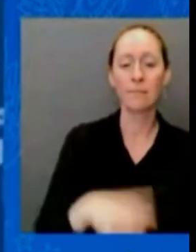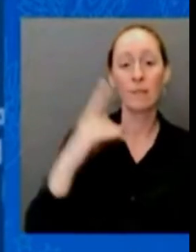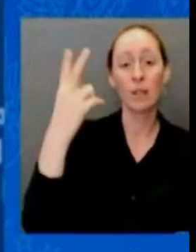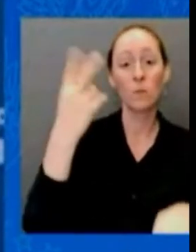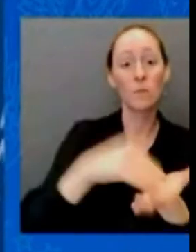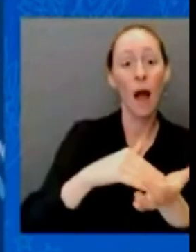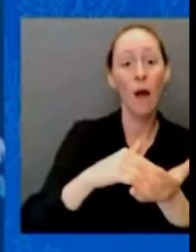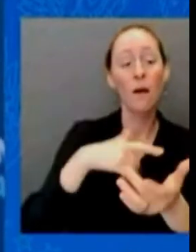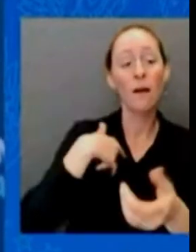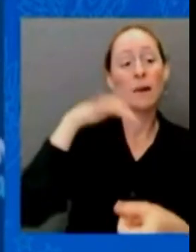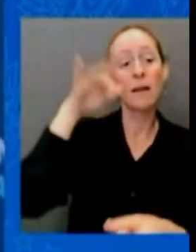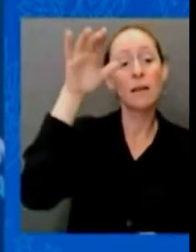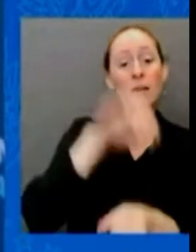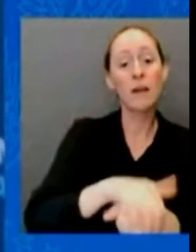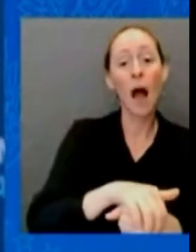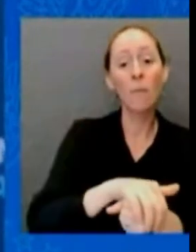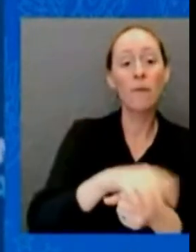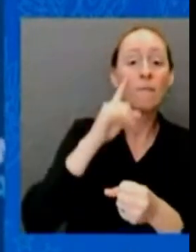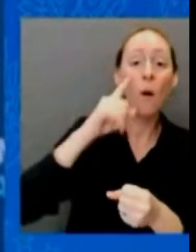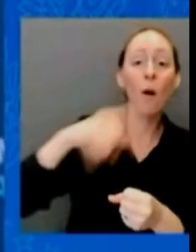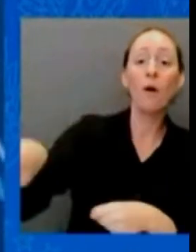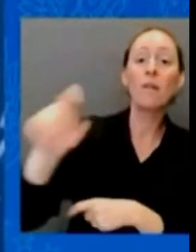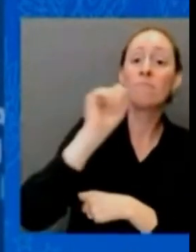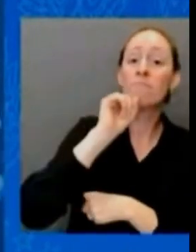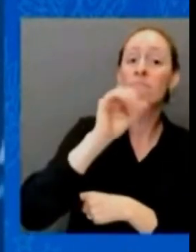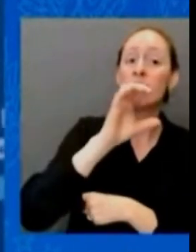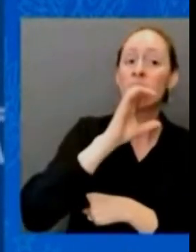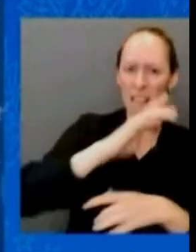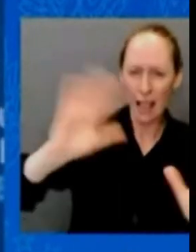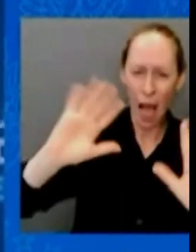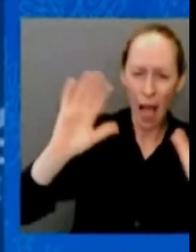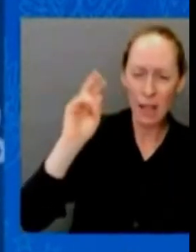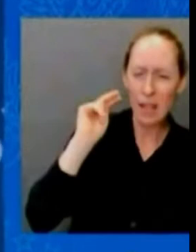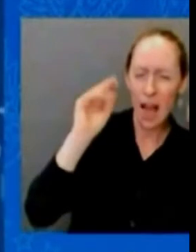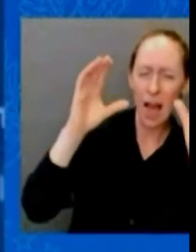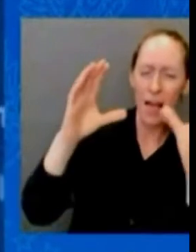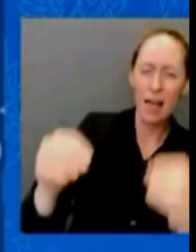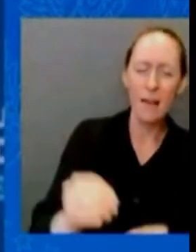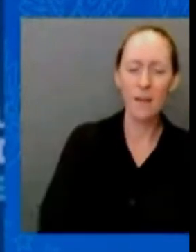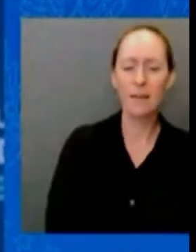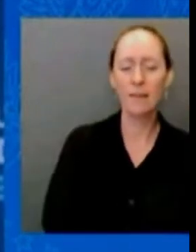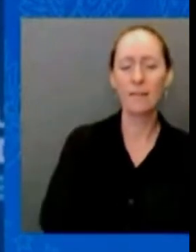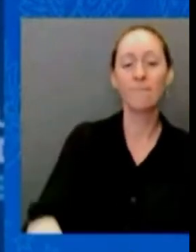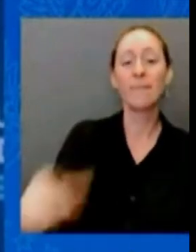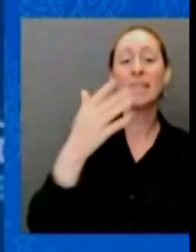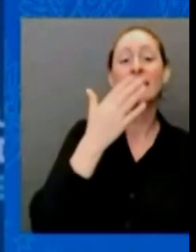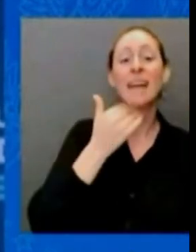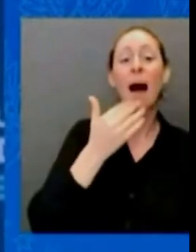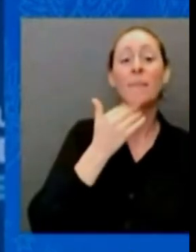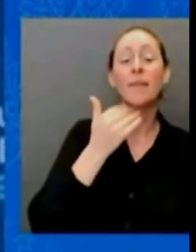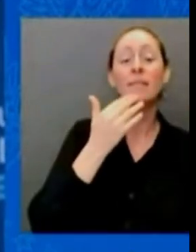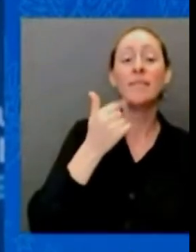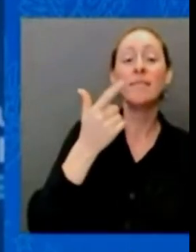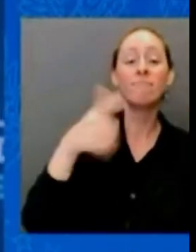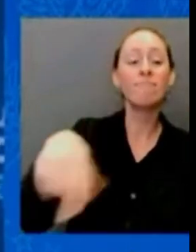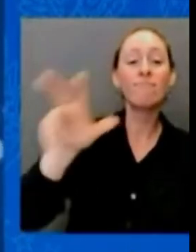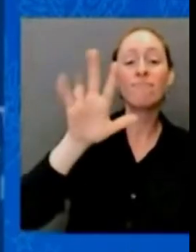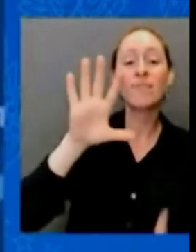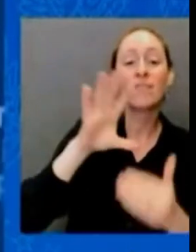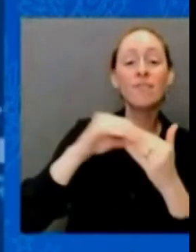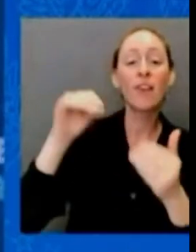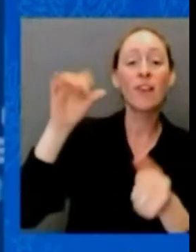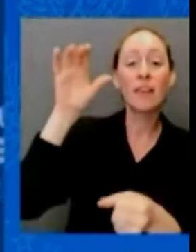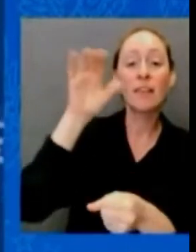McCarthy. $35 a month cap on insulin for diabetes for seniors, gone. Savings on health care